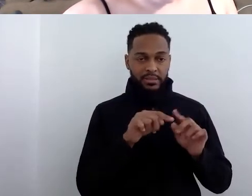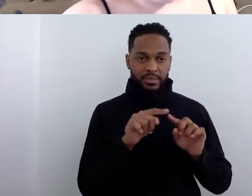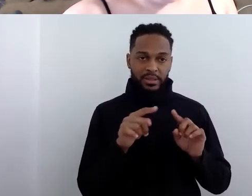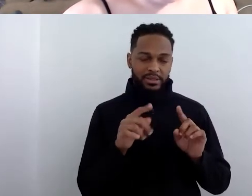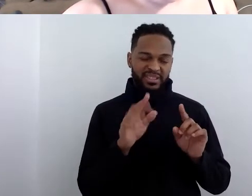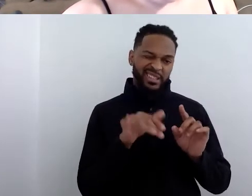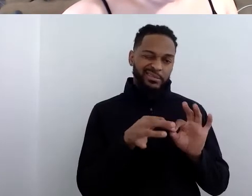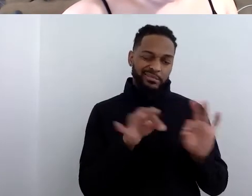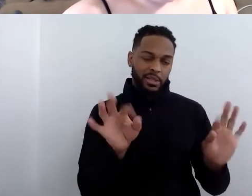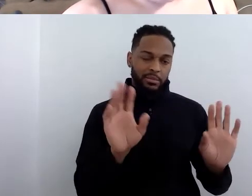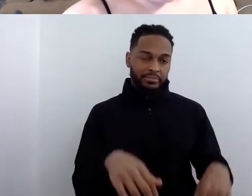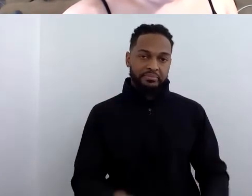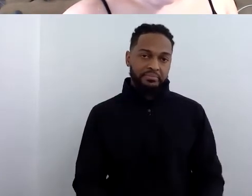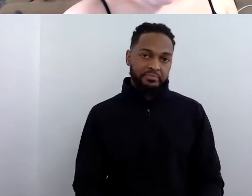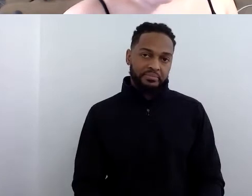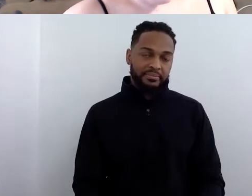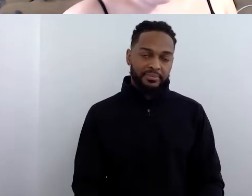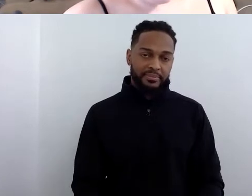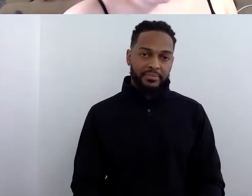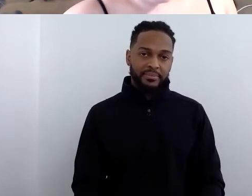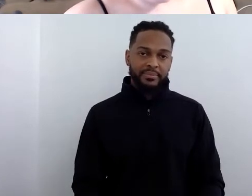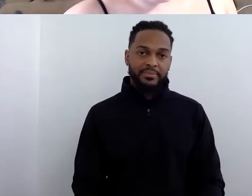question.